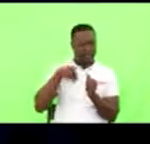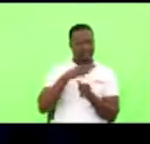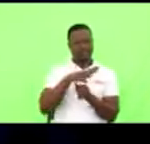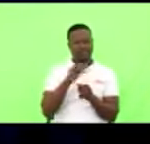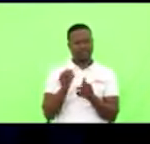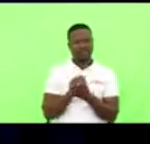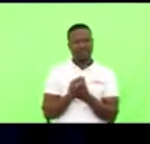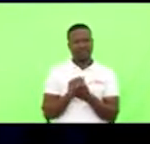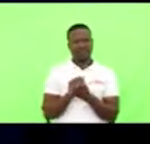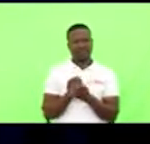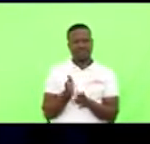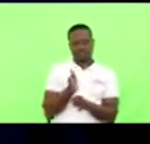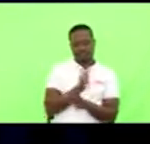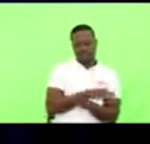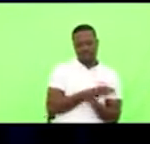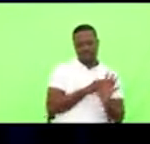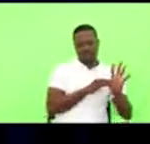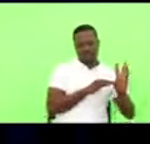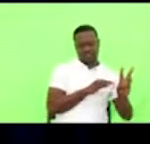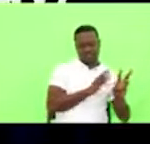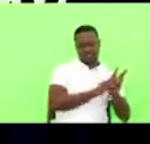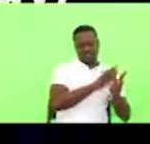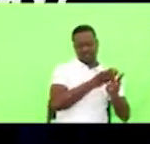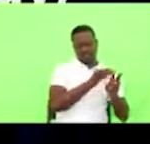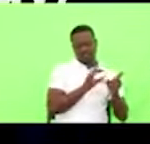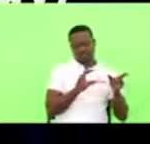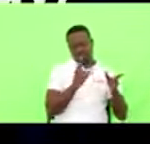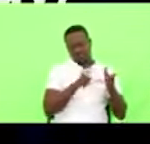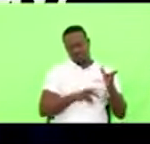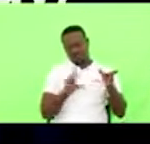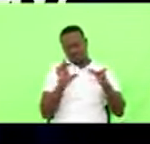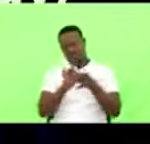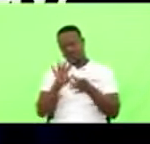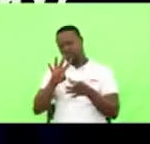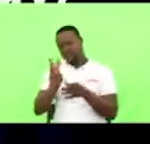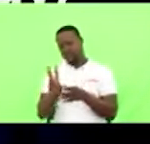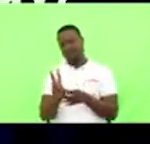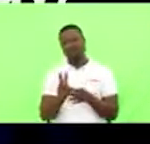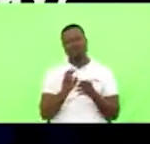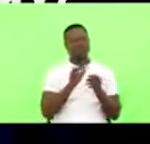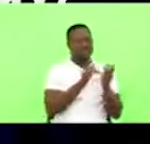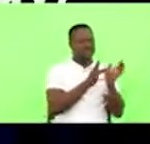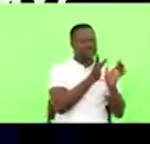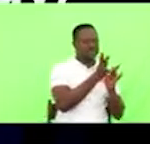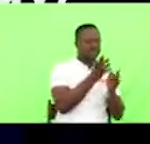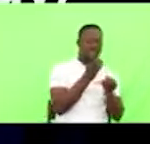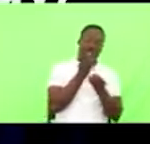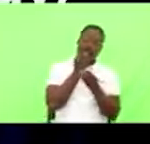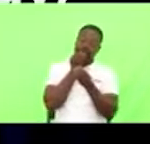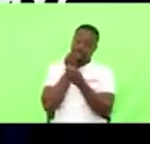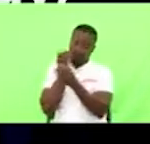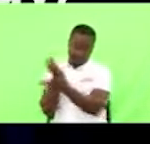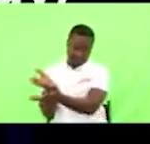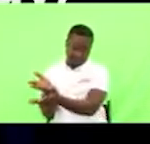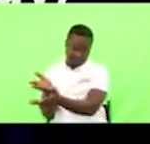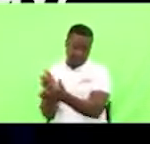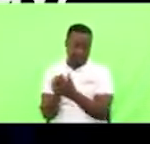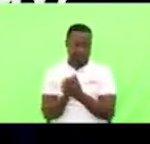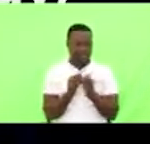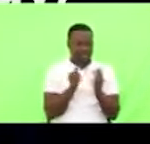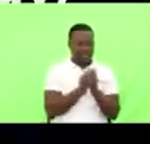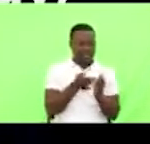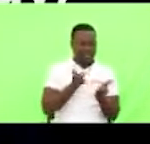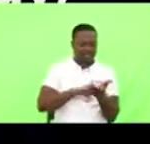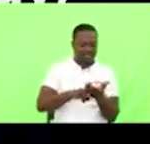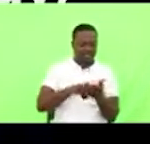to 46 and come back to 47. He told them, "This is what is written: